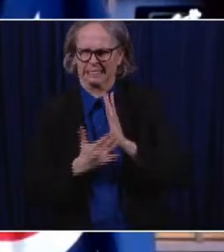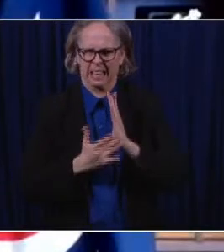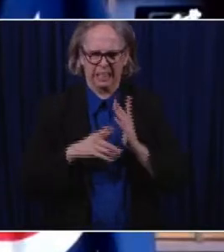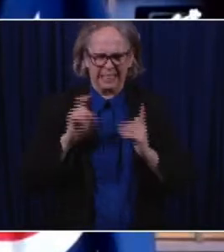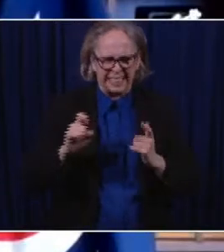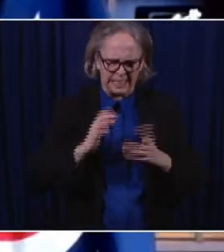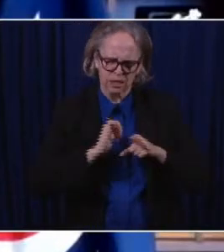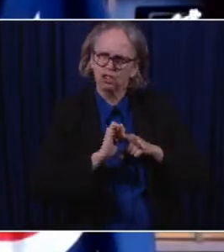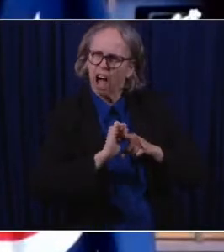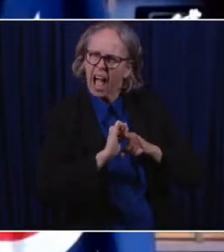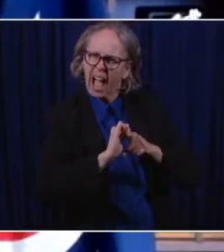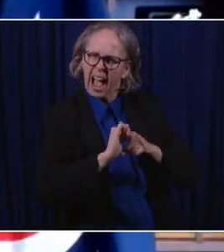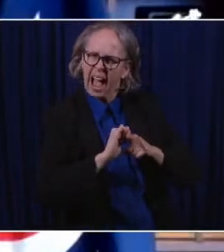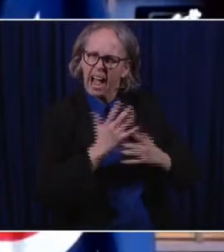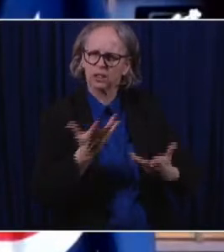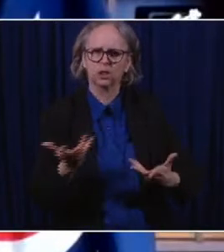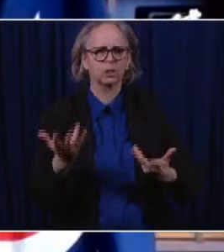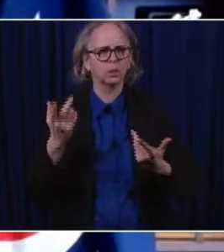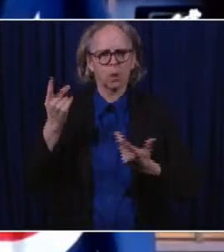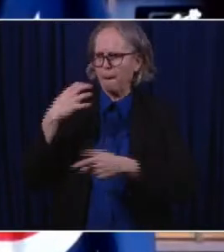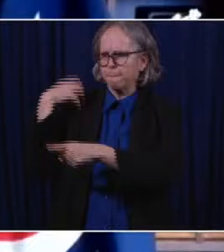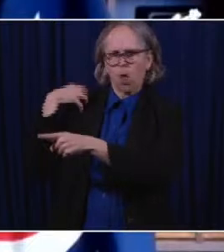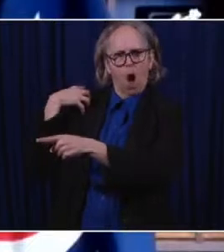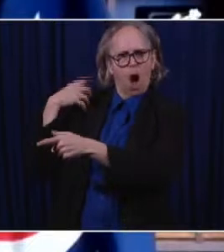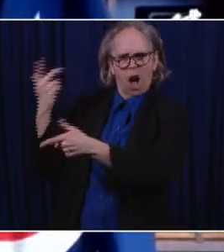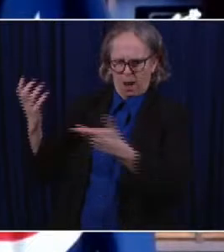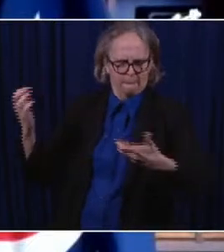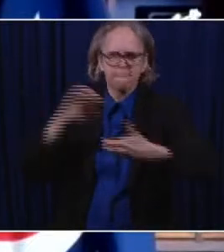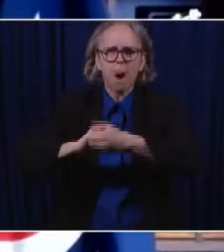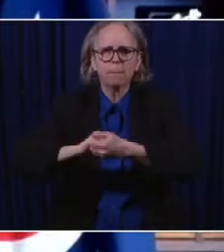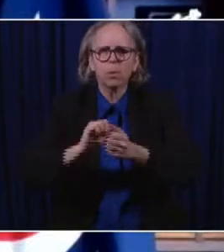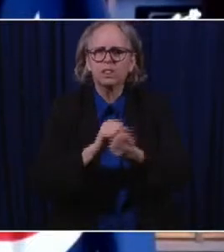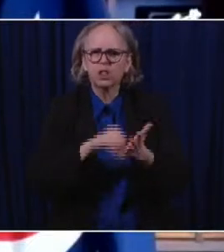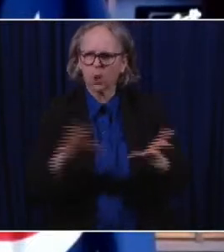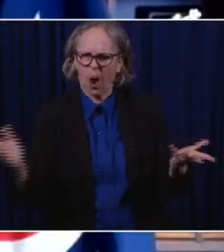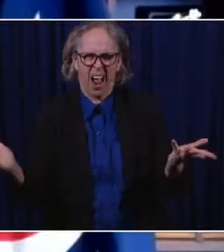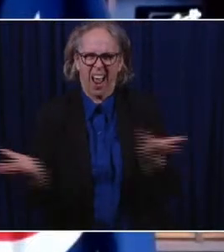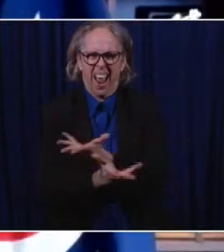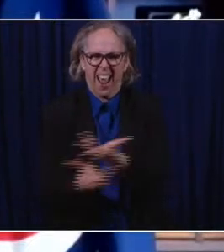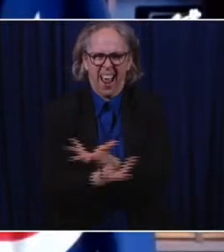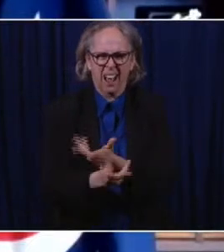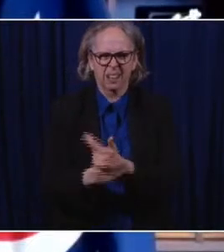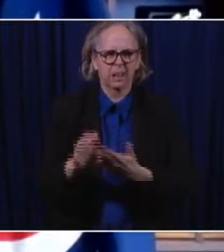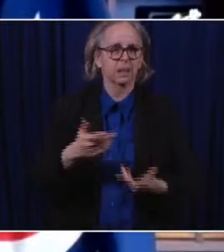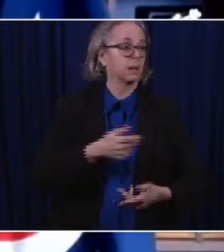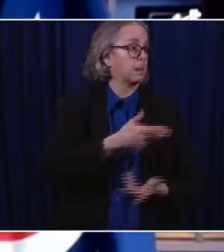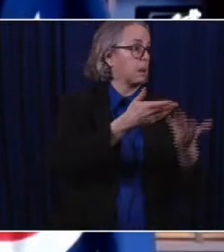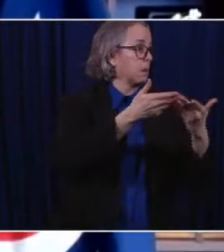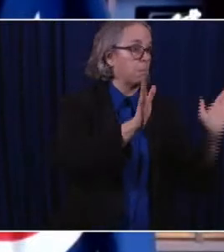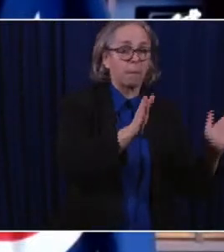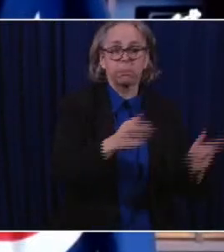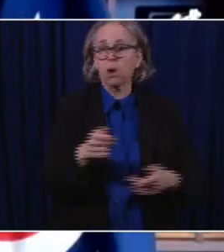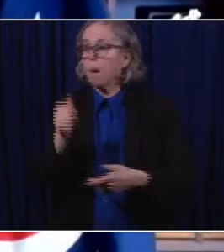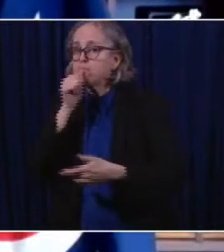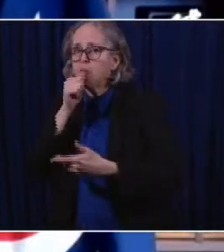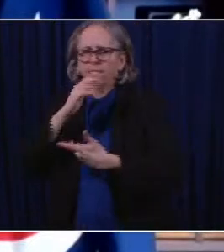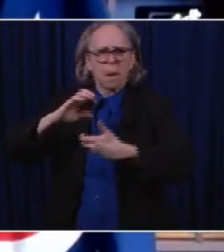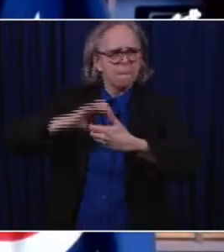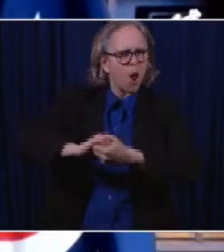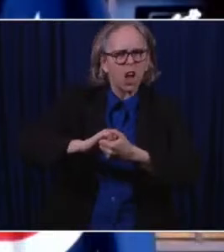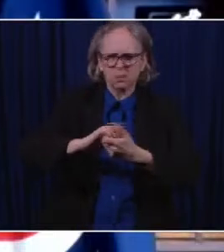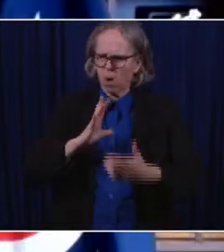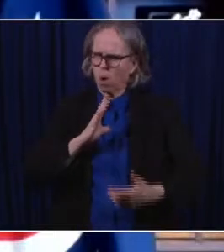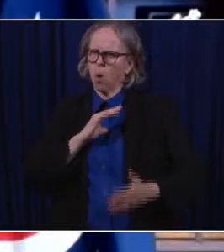employers, and we're doing that. And this private-public partnership model is aimed at providing these high school students, many of them